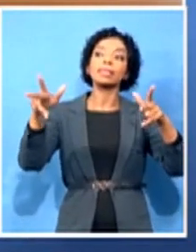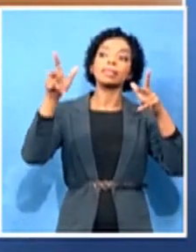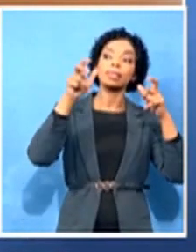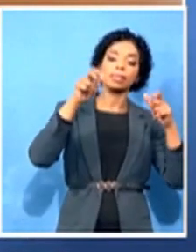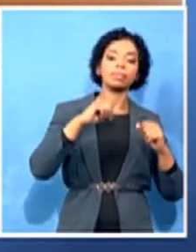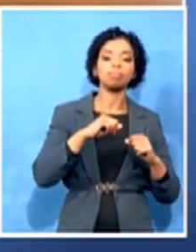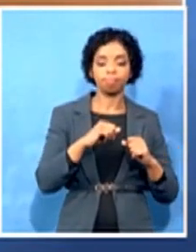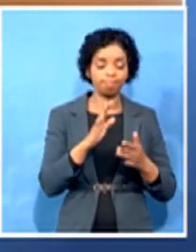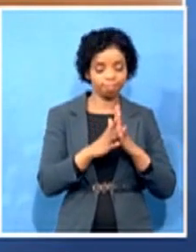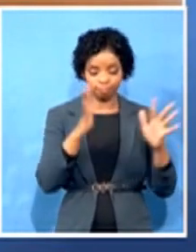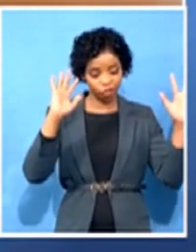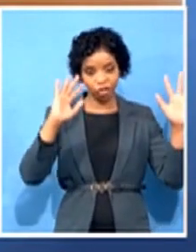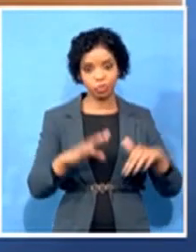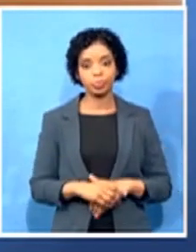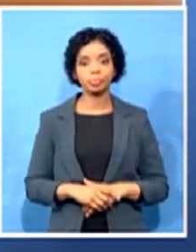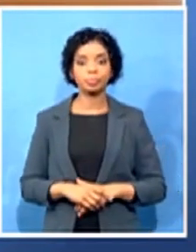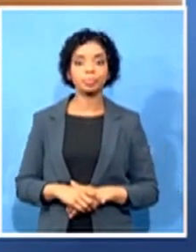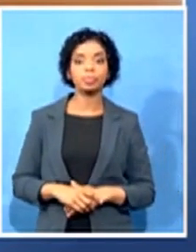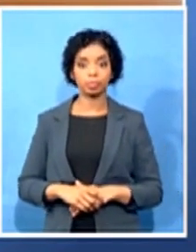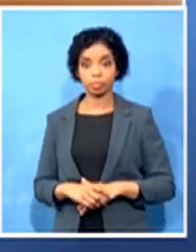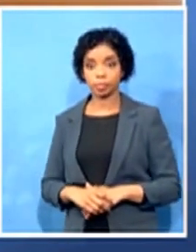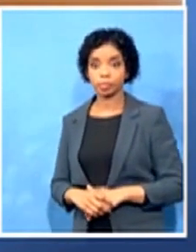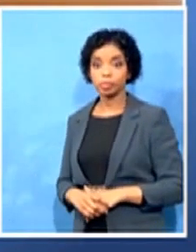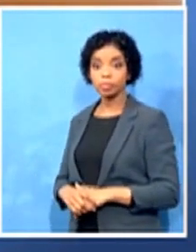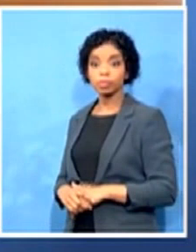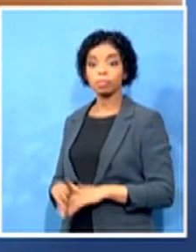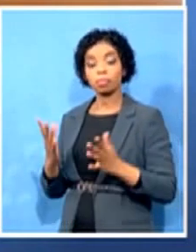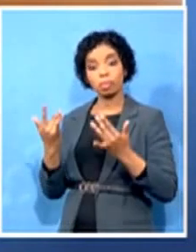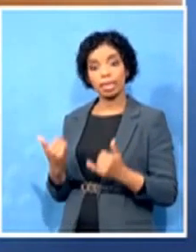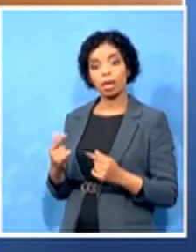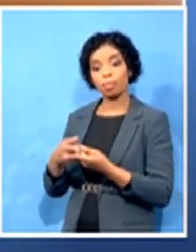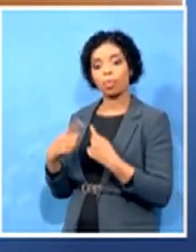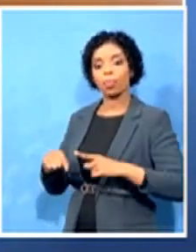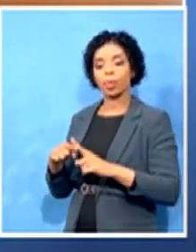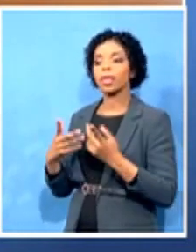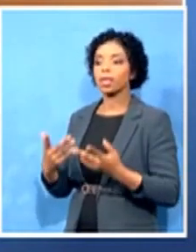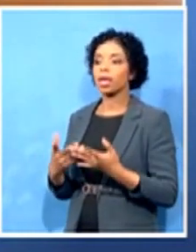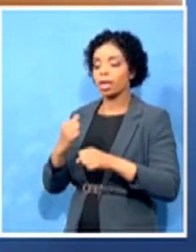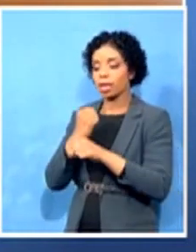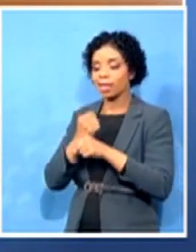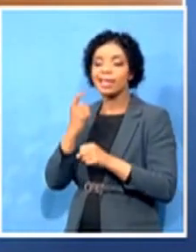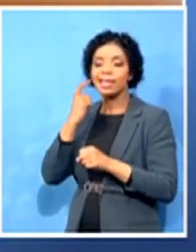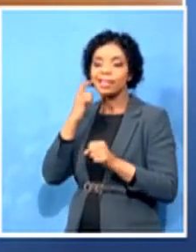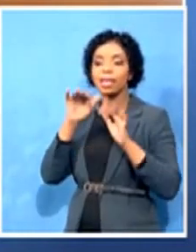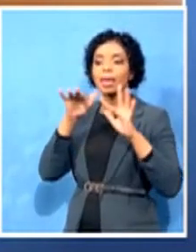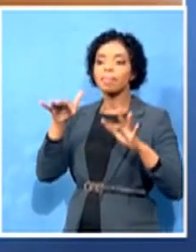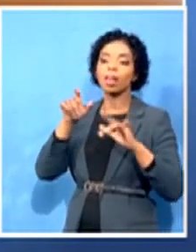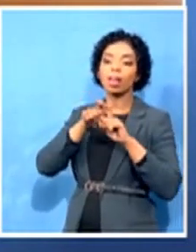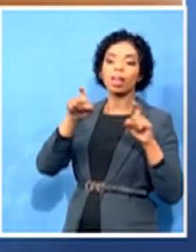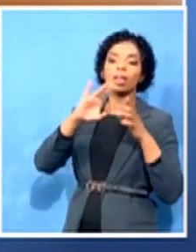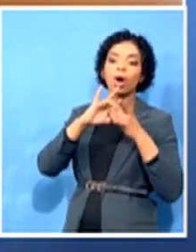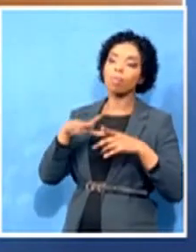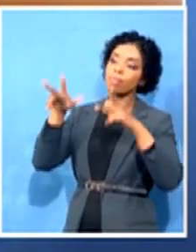break it down and just simplify this for the viewer watching and give a practical example, as you were just talking about it now. The suspects